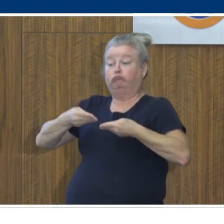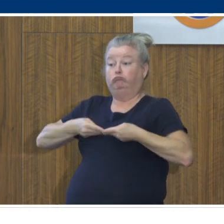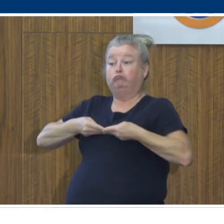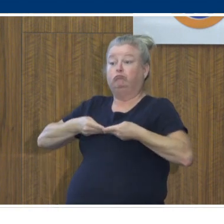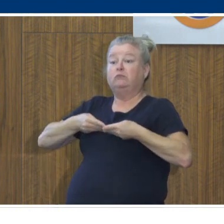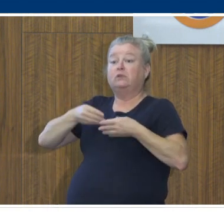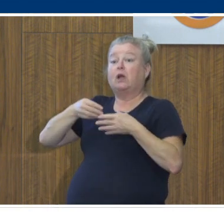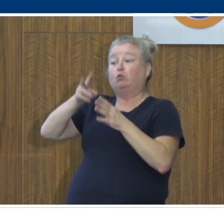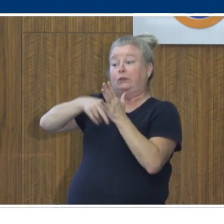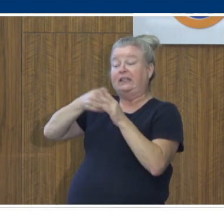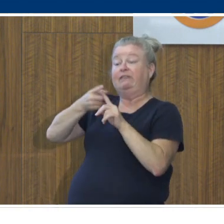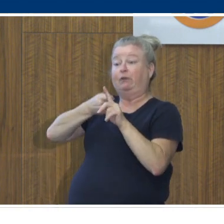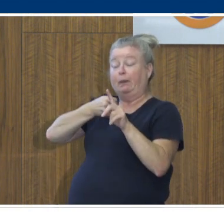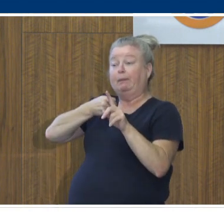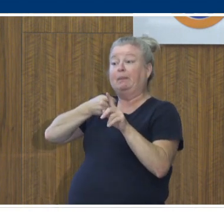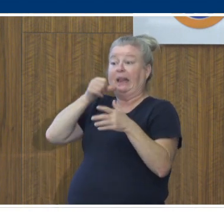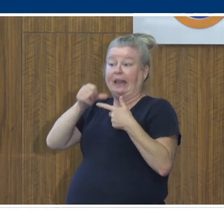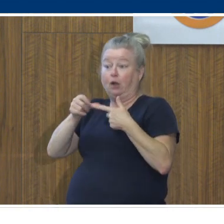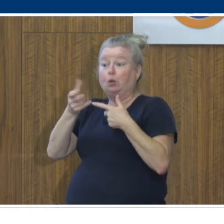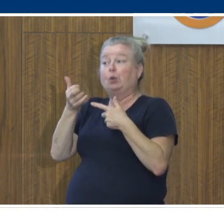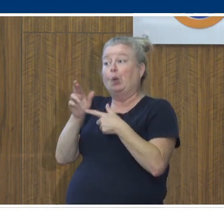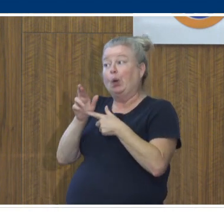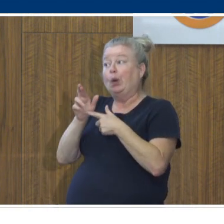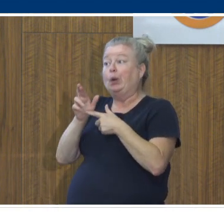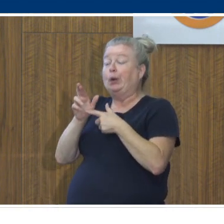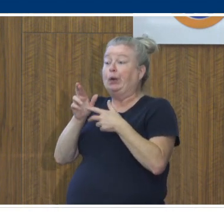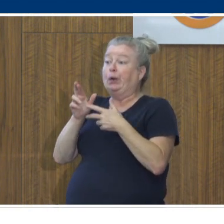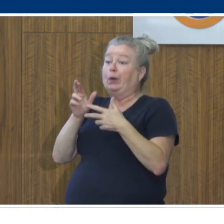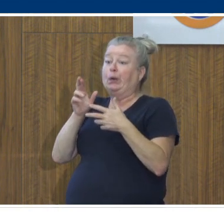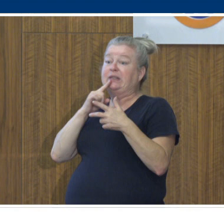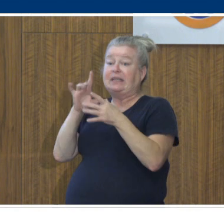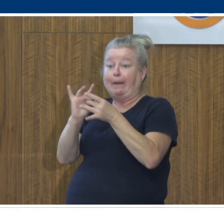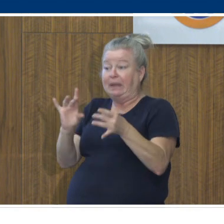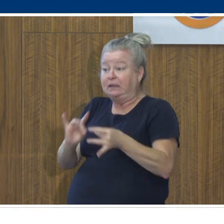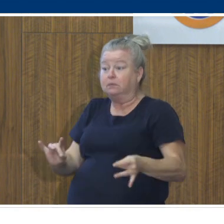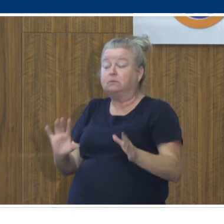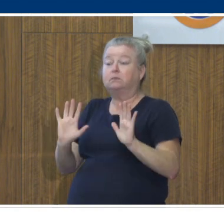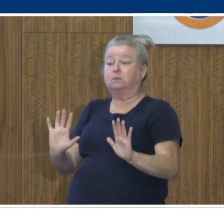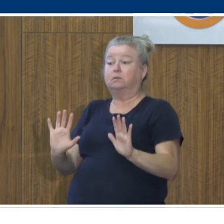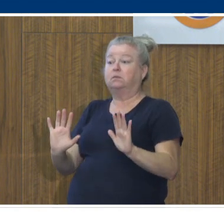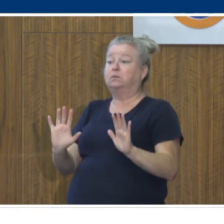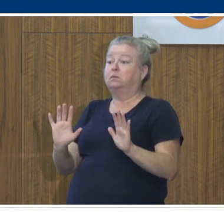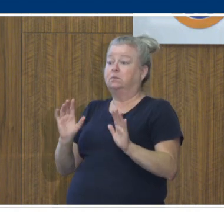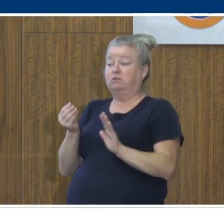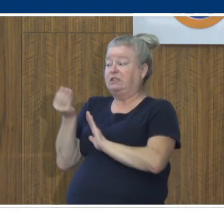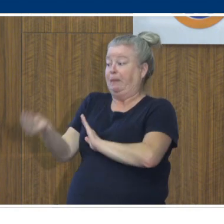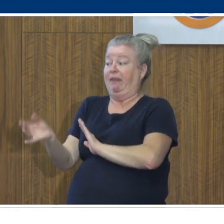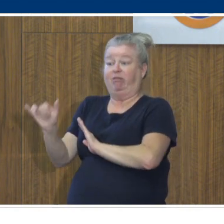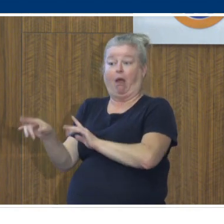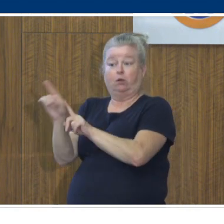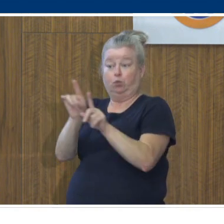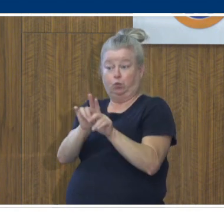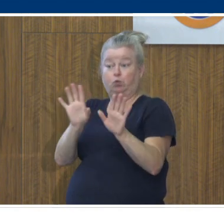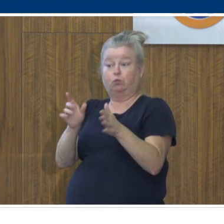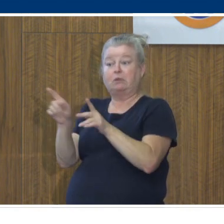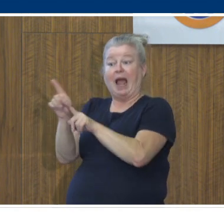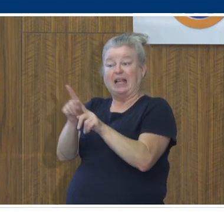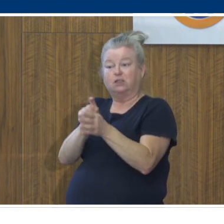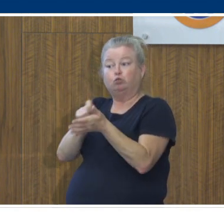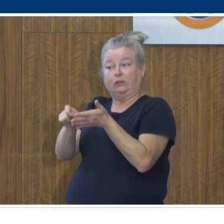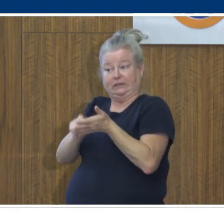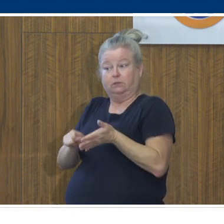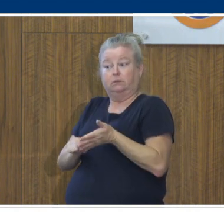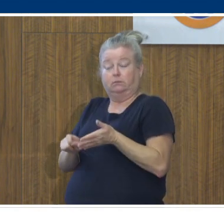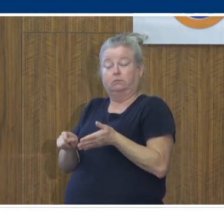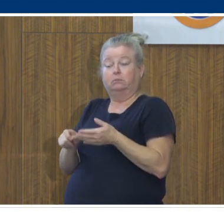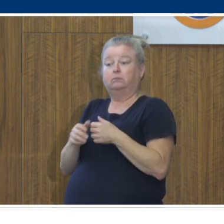reading from a letter or a statement, and feel free to submit that statement as well as a written statement. And